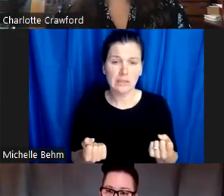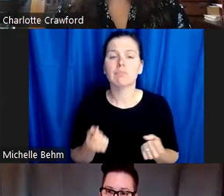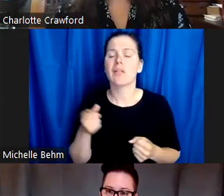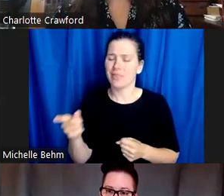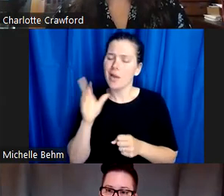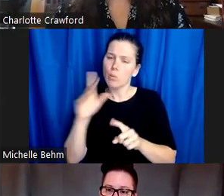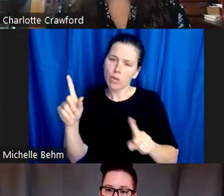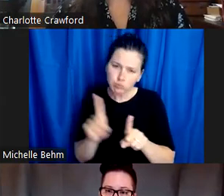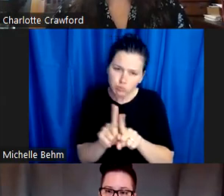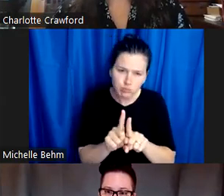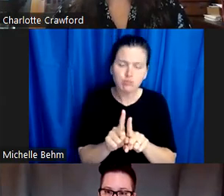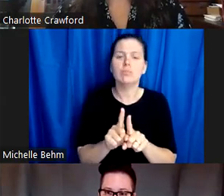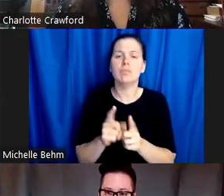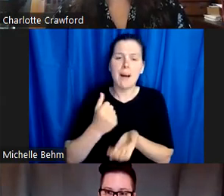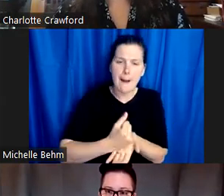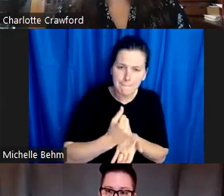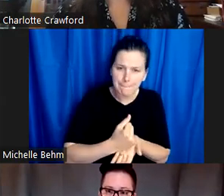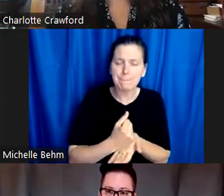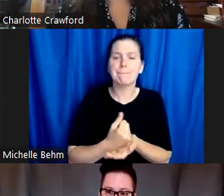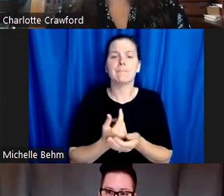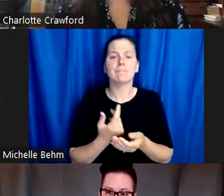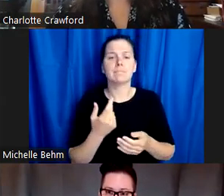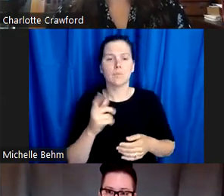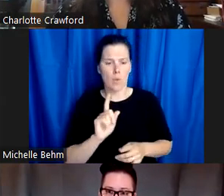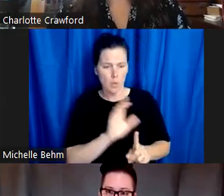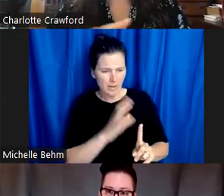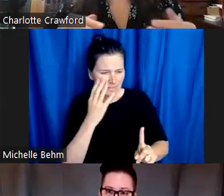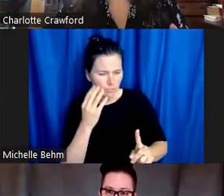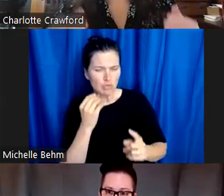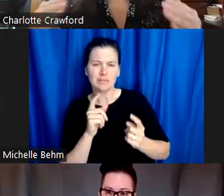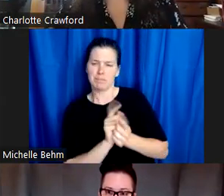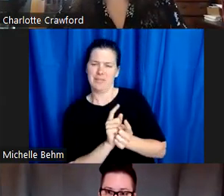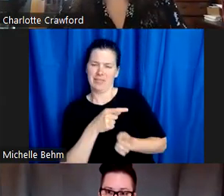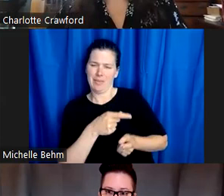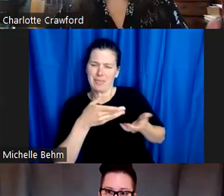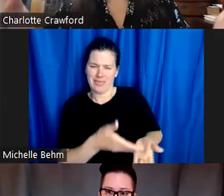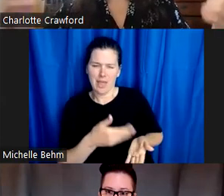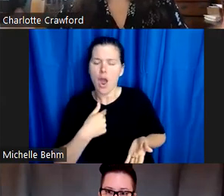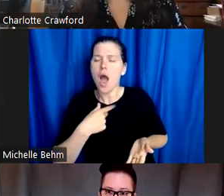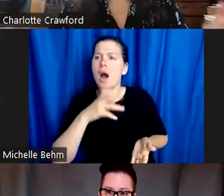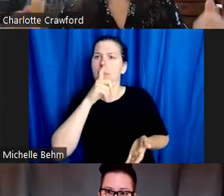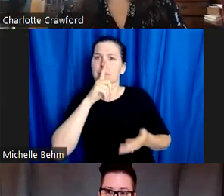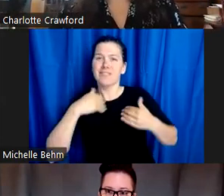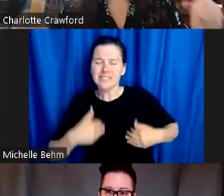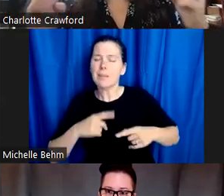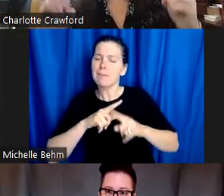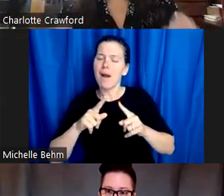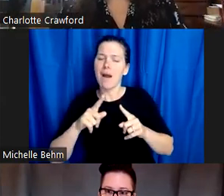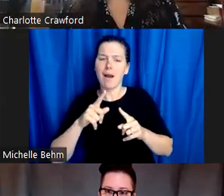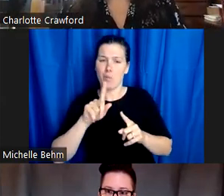person, get them the help they need, meet them where they're at. And by that, I mean not physically, emotionally,